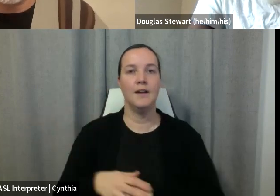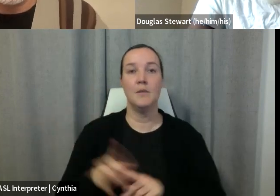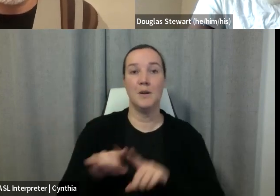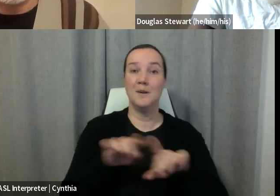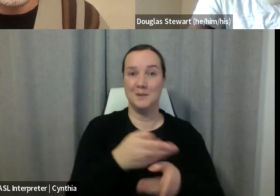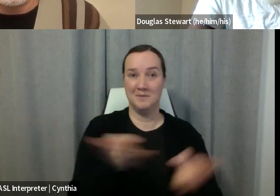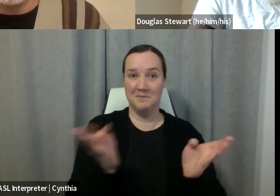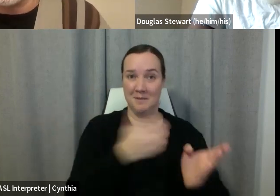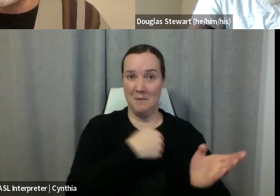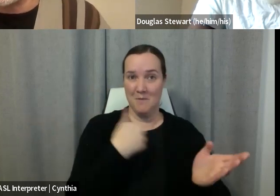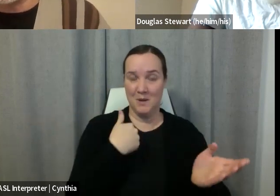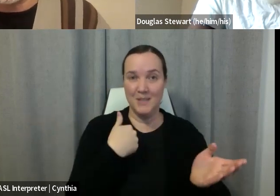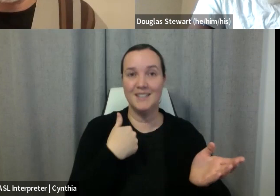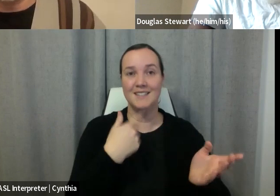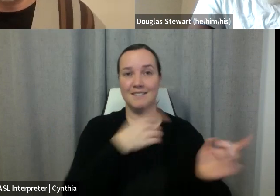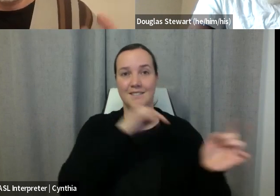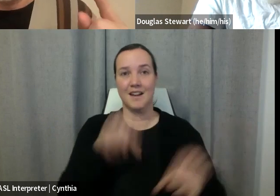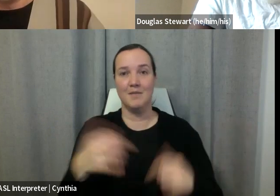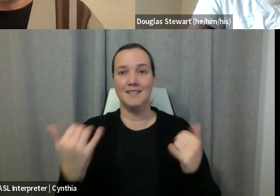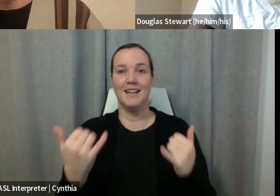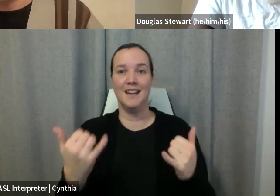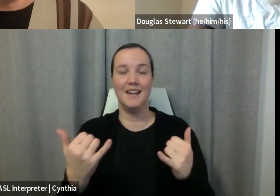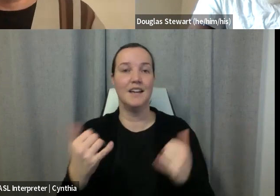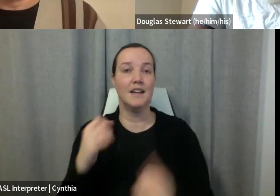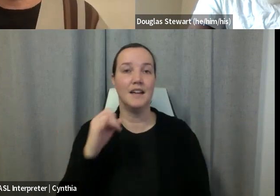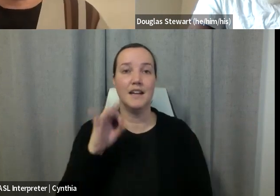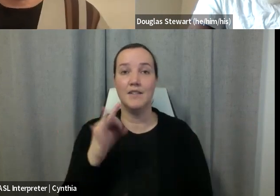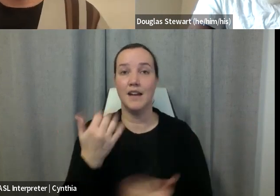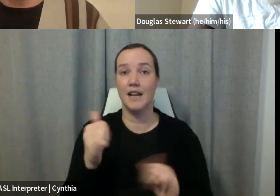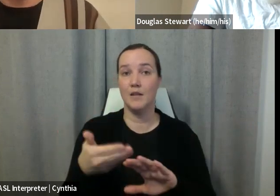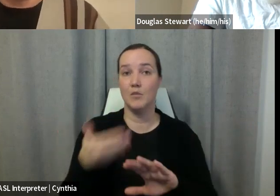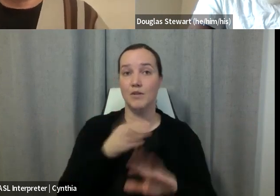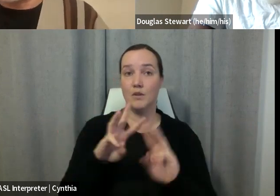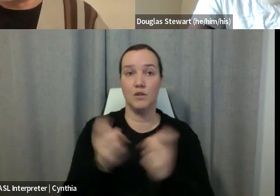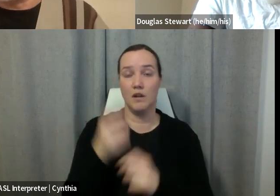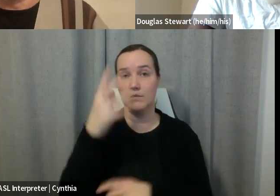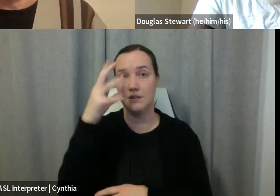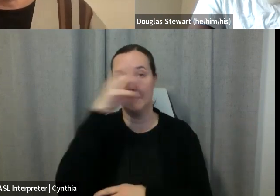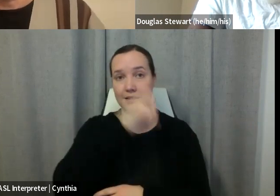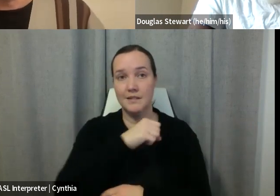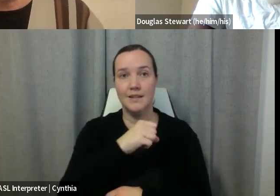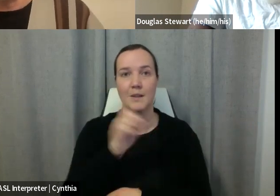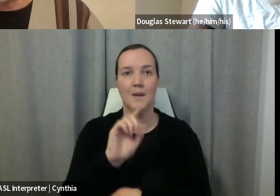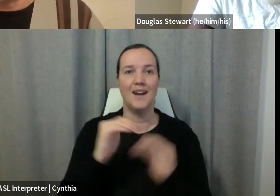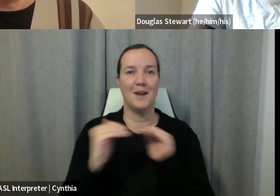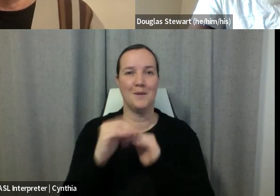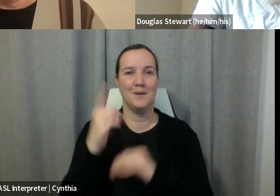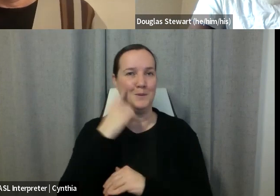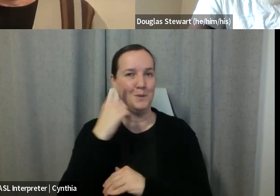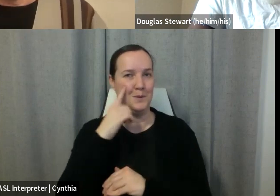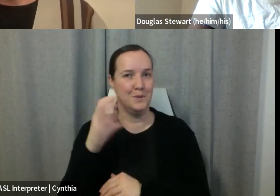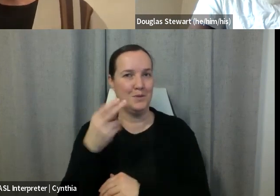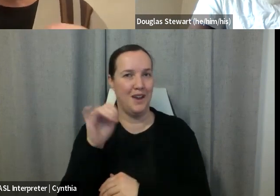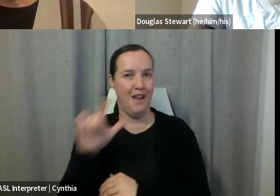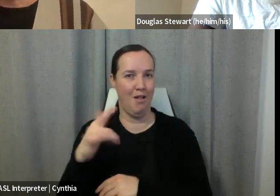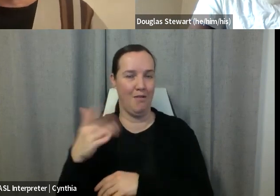members for attending today. If you've missed any of our previous workshops, you can find them on Equity's YouTube channel.